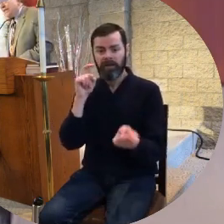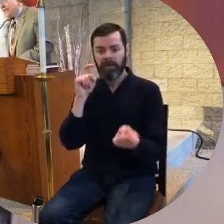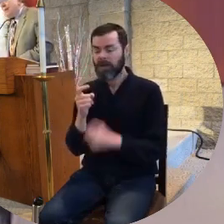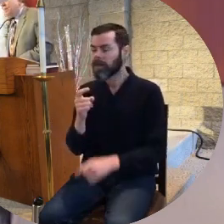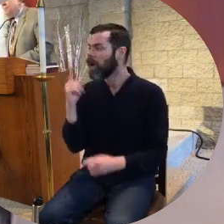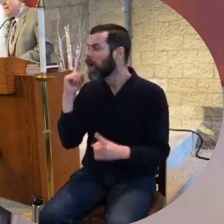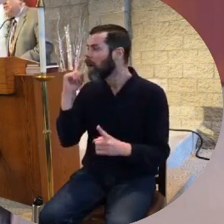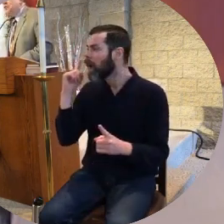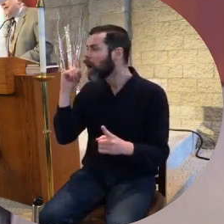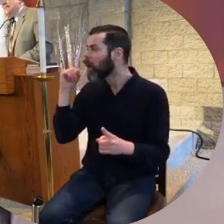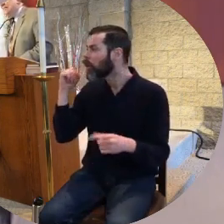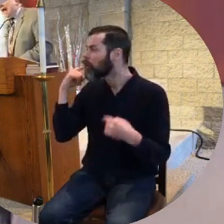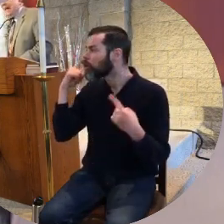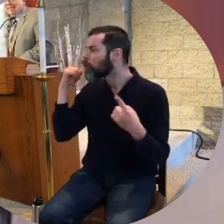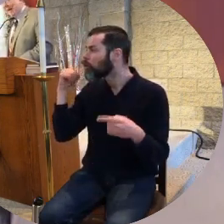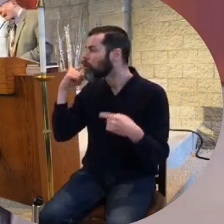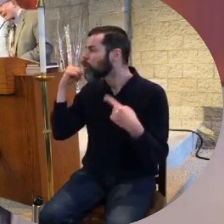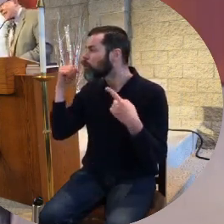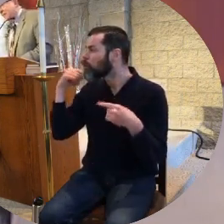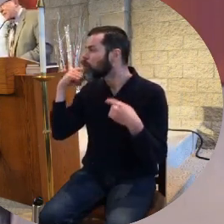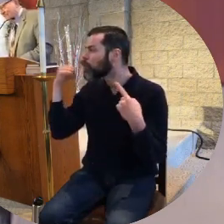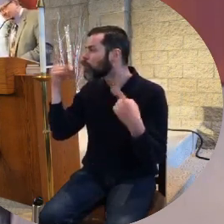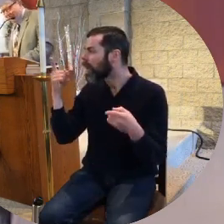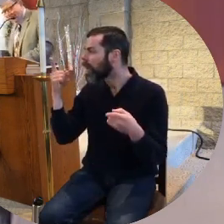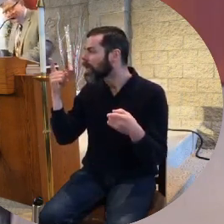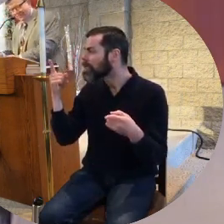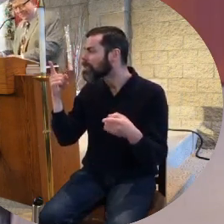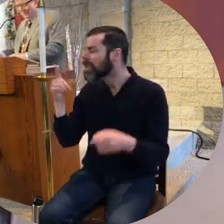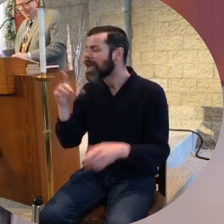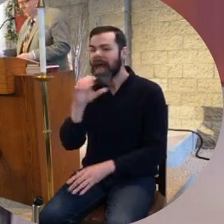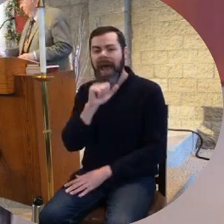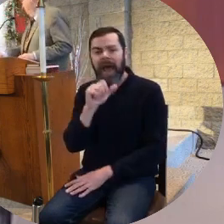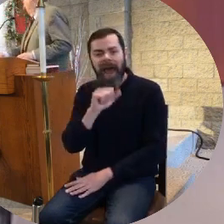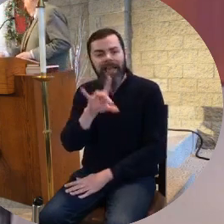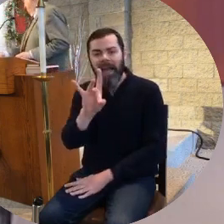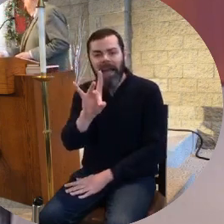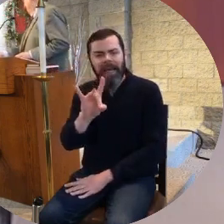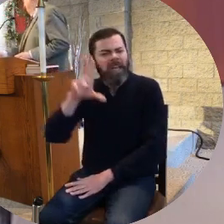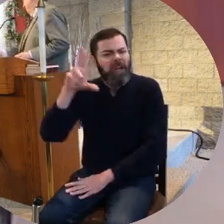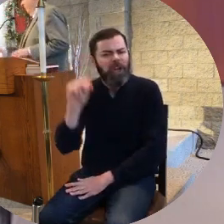crazy? I meant my dress size 8.